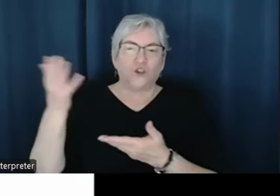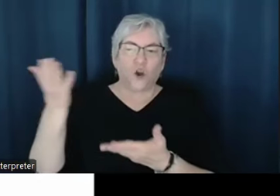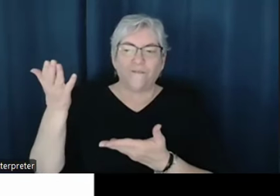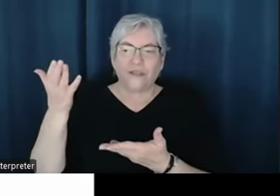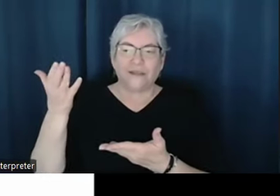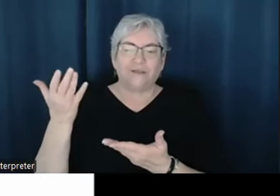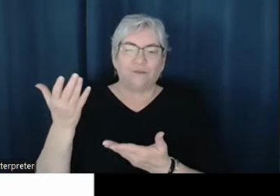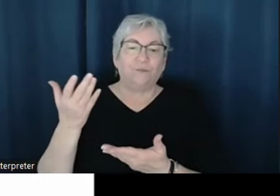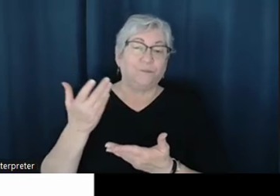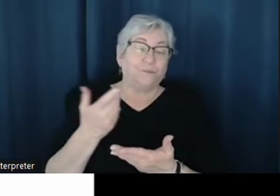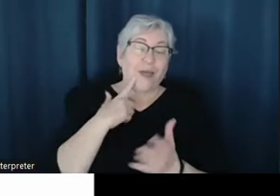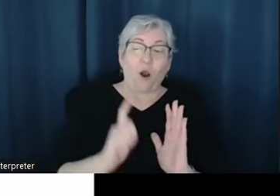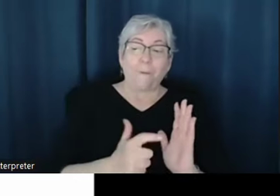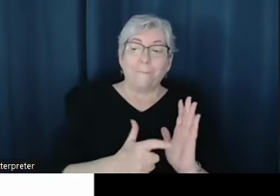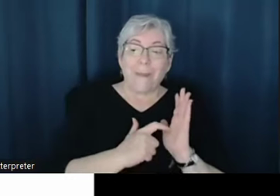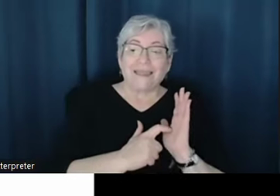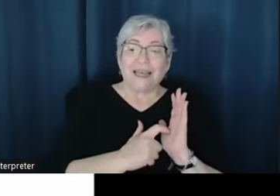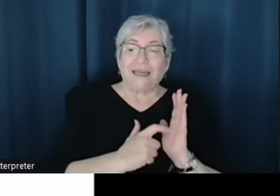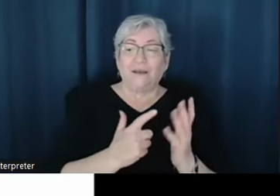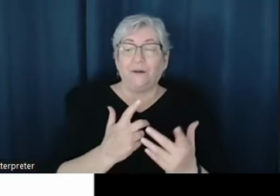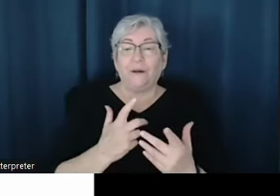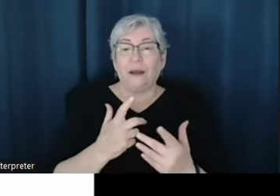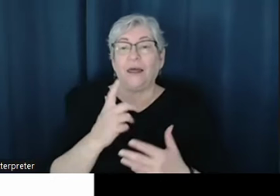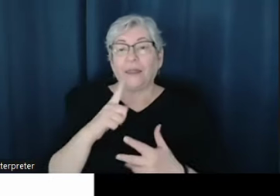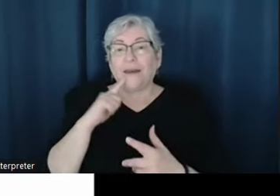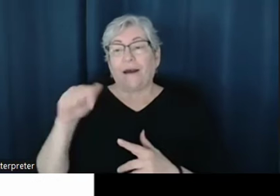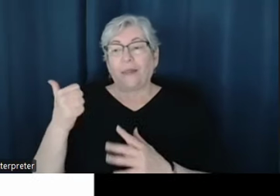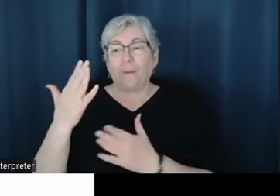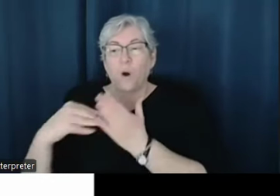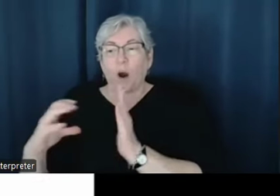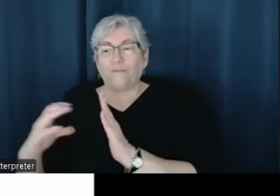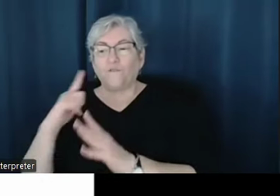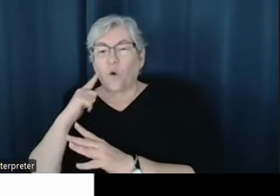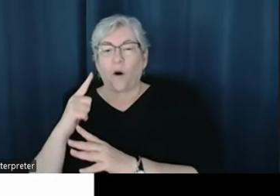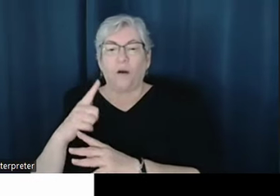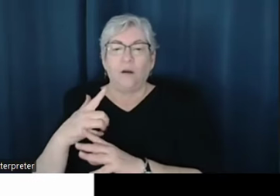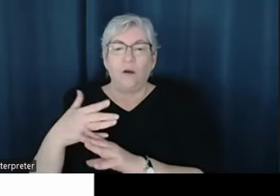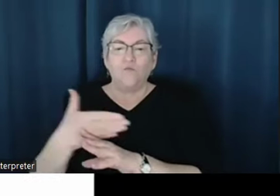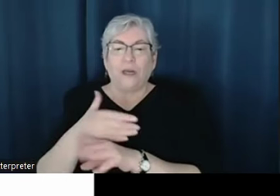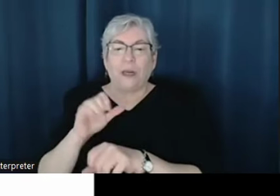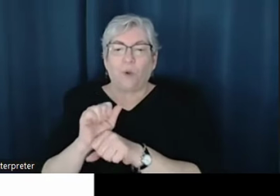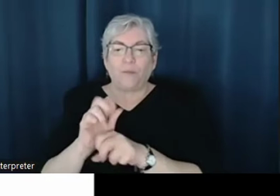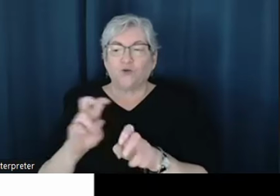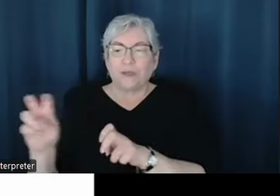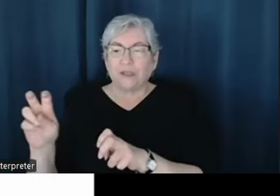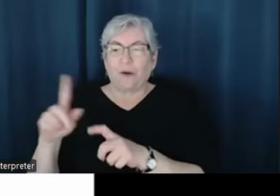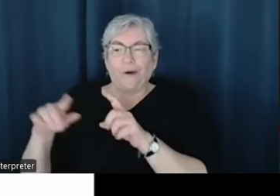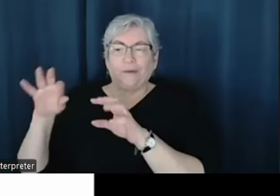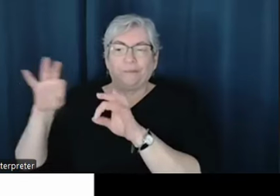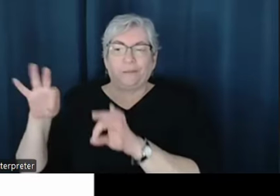that are mandated services. And then there's a whole separate section on pre-employment transition and what's spelled out in this